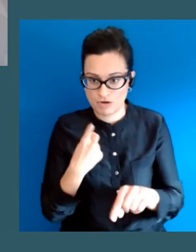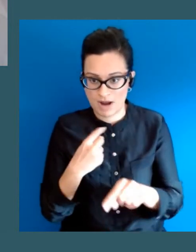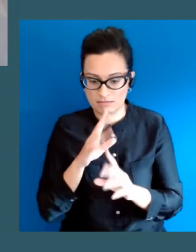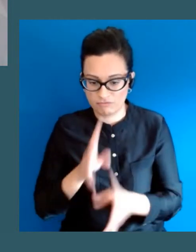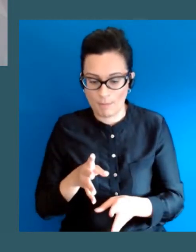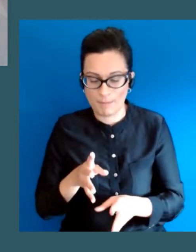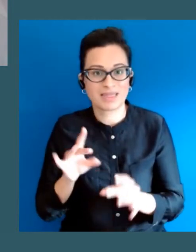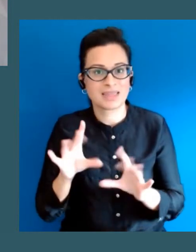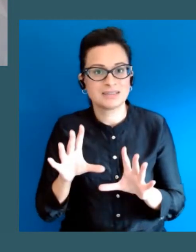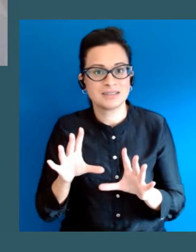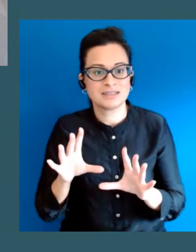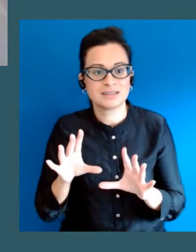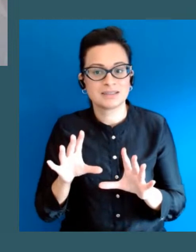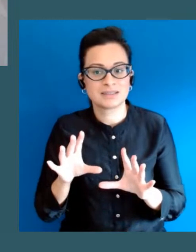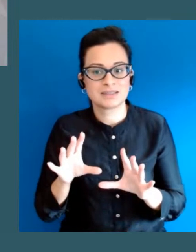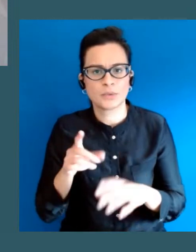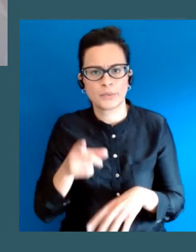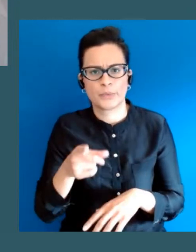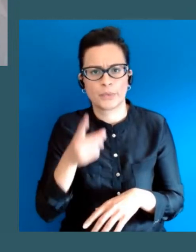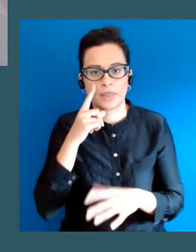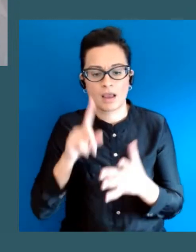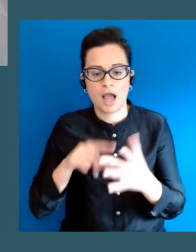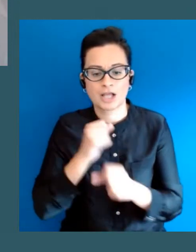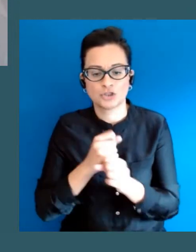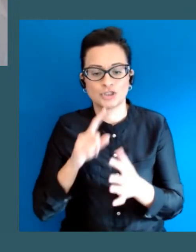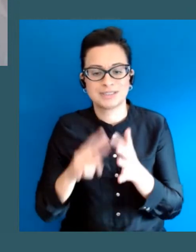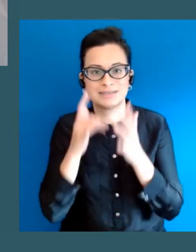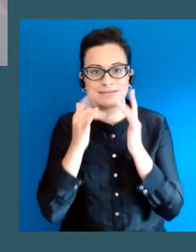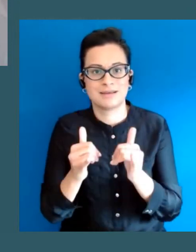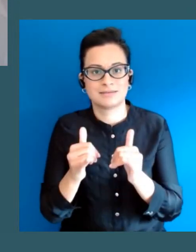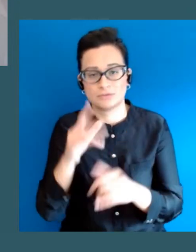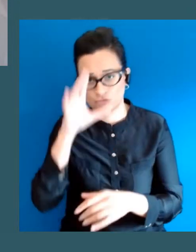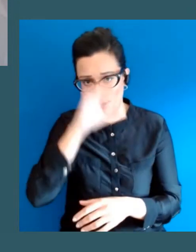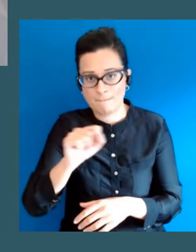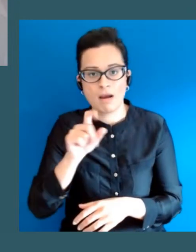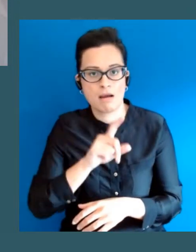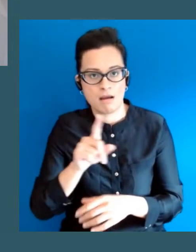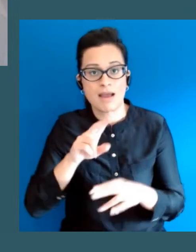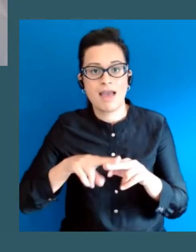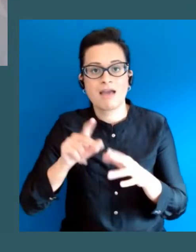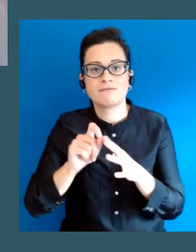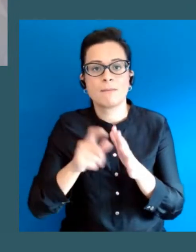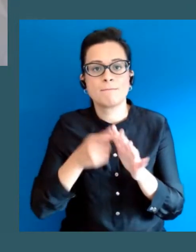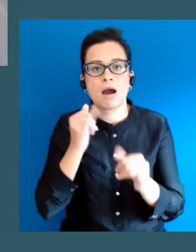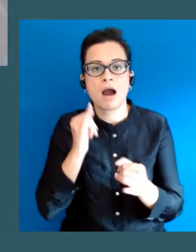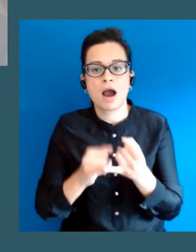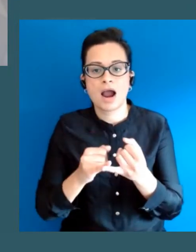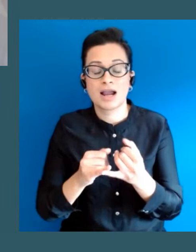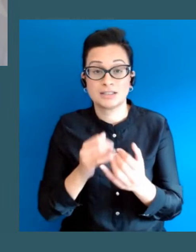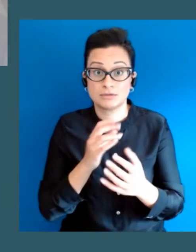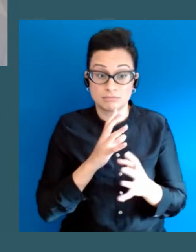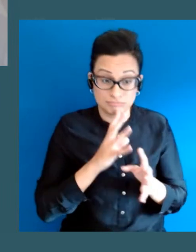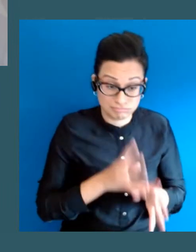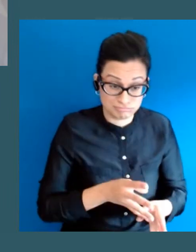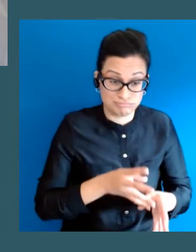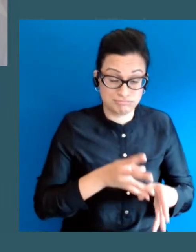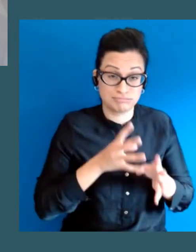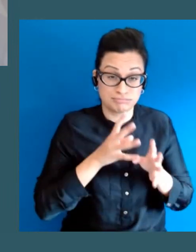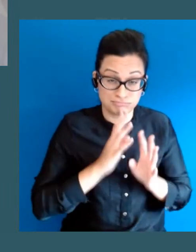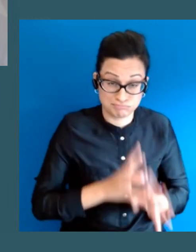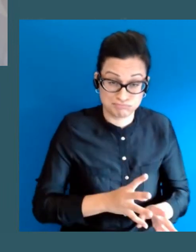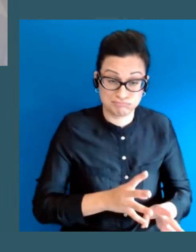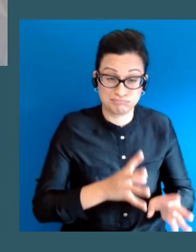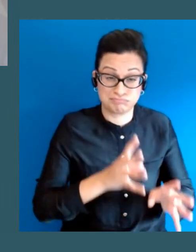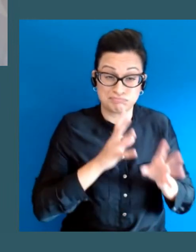why you might be doing IgE testing. But remember, FPIES is profuse vomiting. It's just not 1 or 2 vomiting, 1 or 2 episodes of